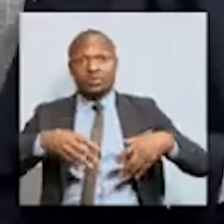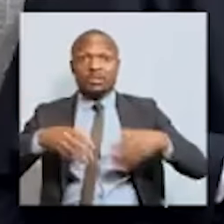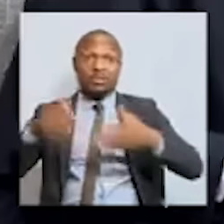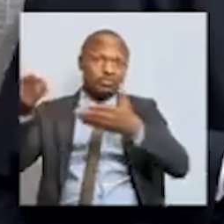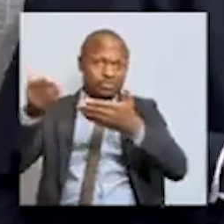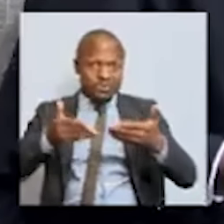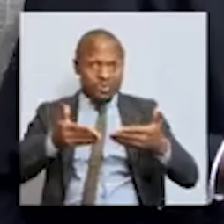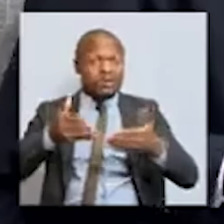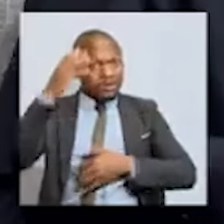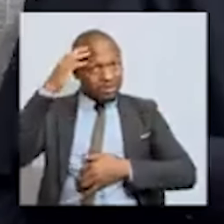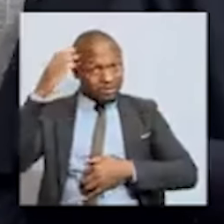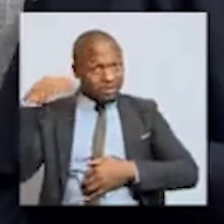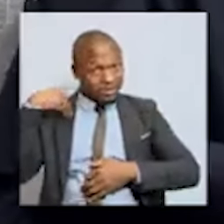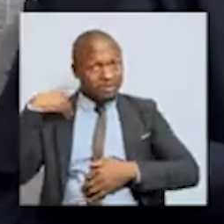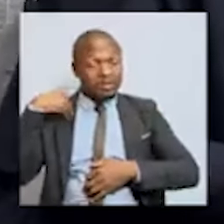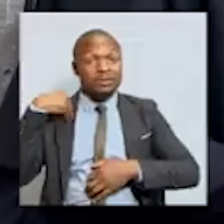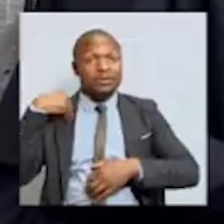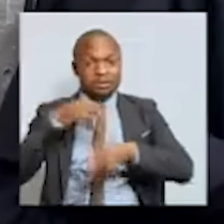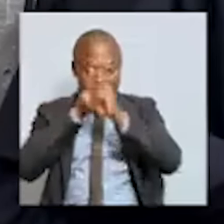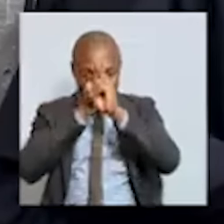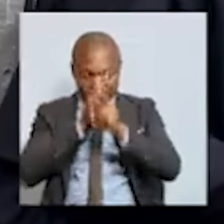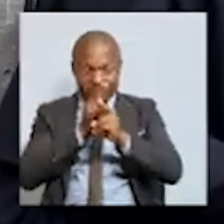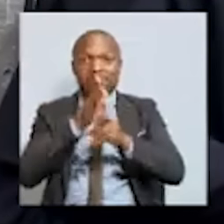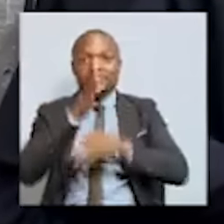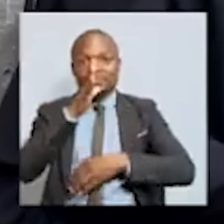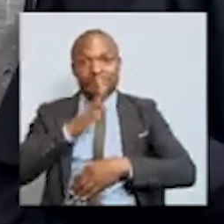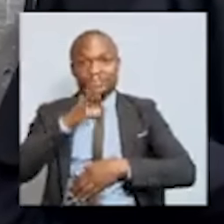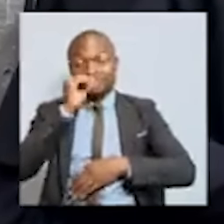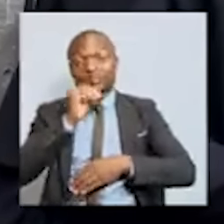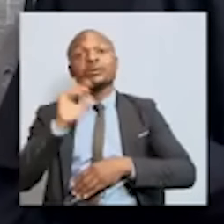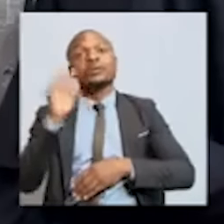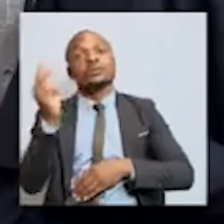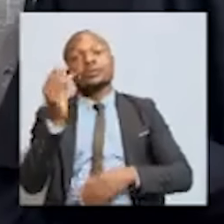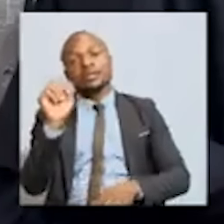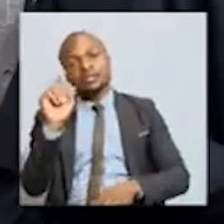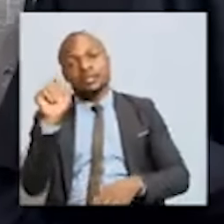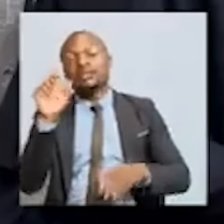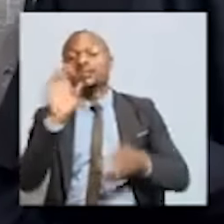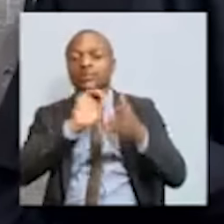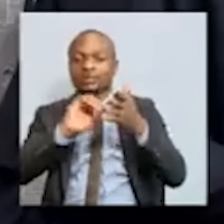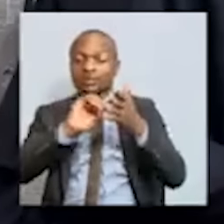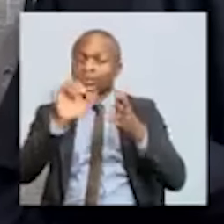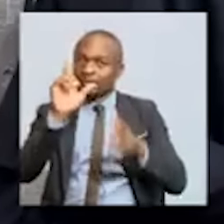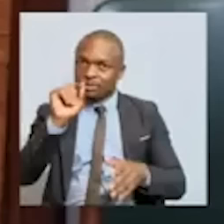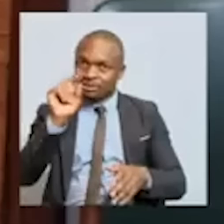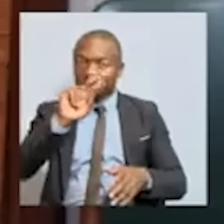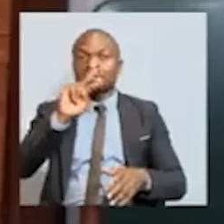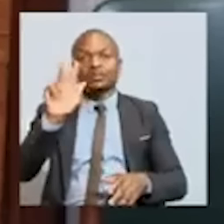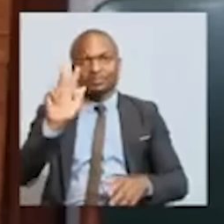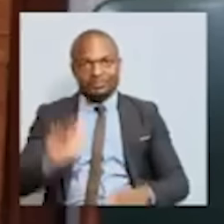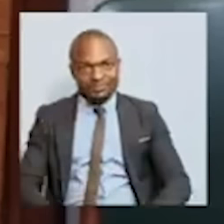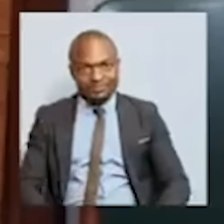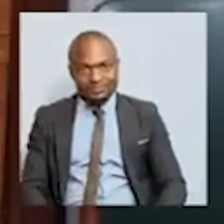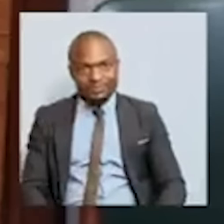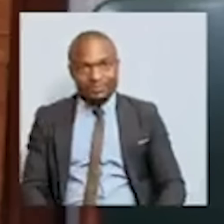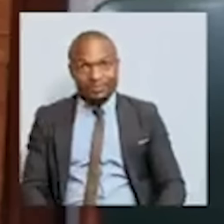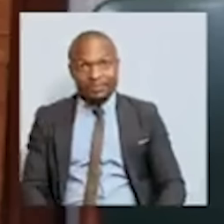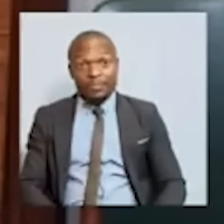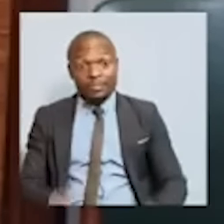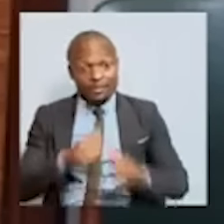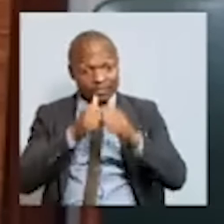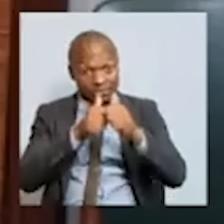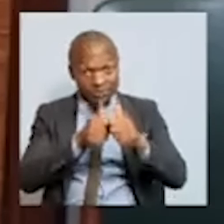the Honorable Madam Speaker on Wednesday, 11th October 2023. In line